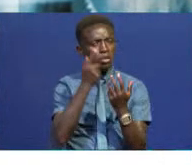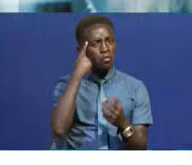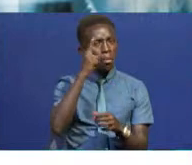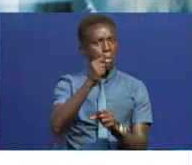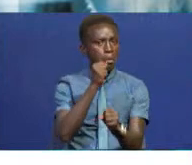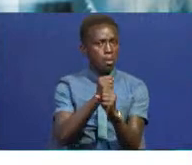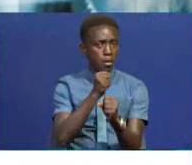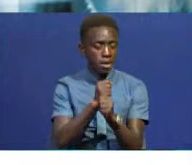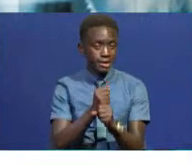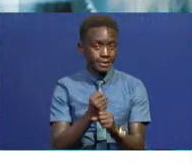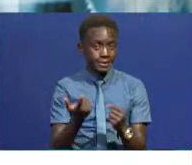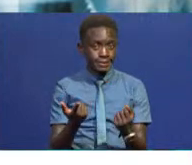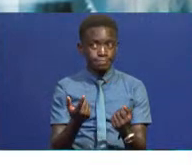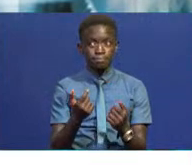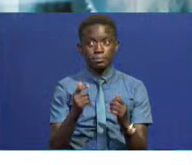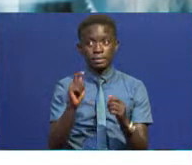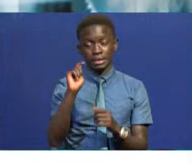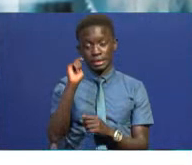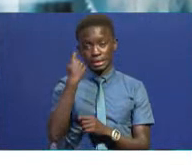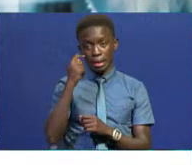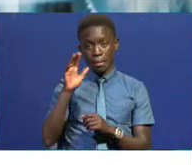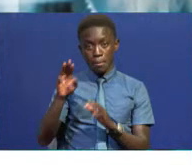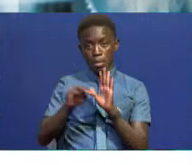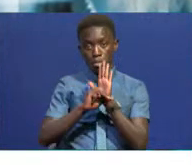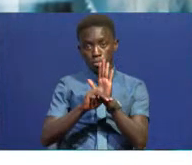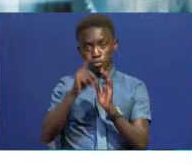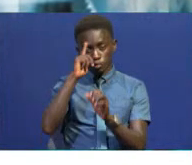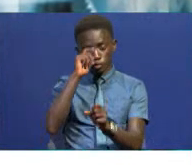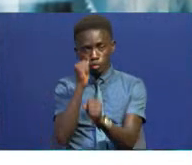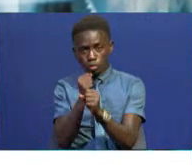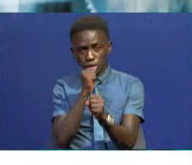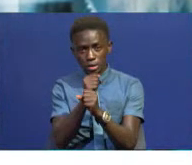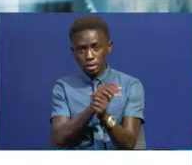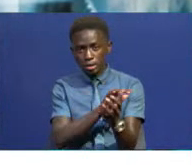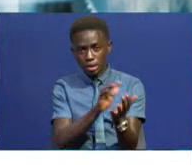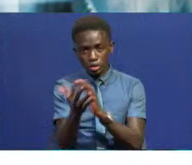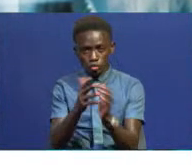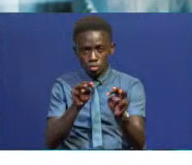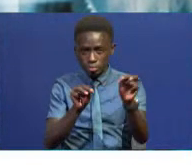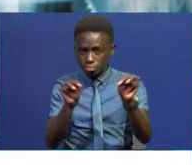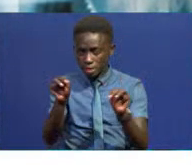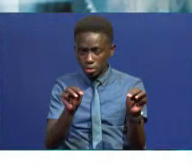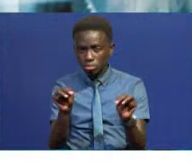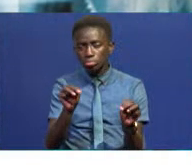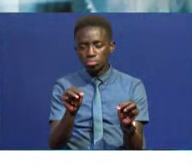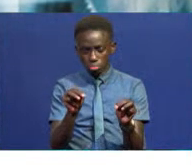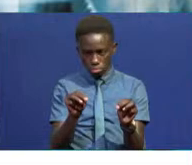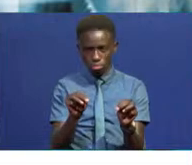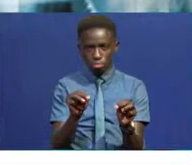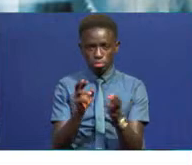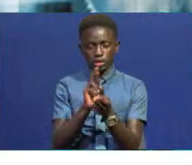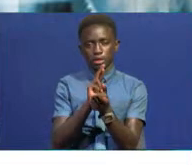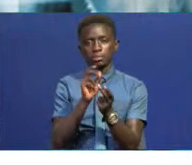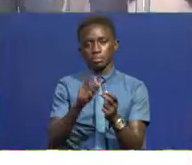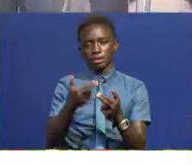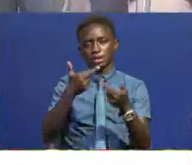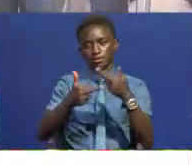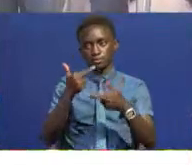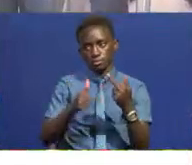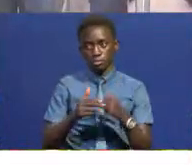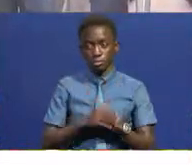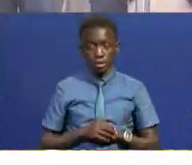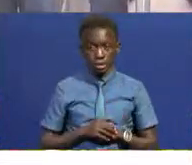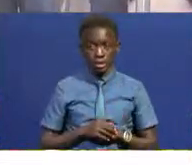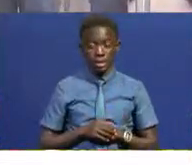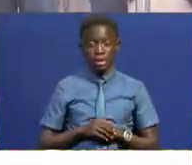Reviewing the Kenyan model for performance management by December 2024 to shift from measurement of activities to outputs.